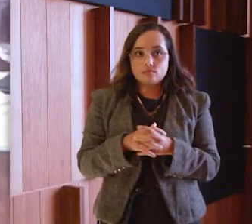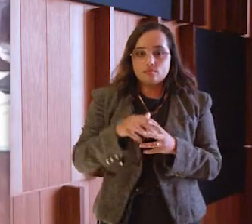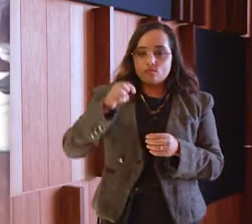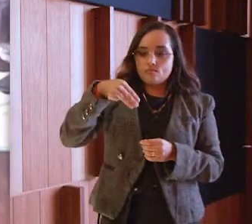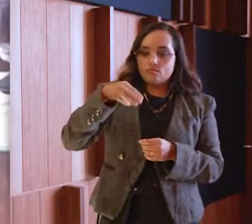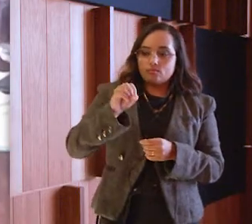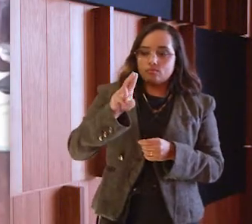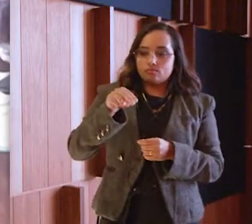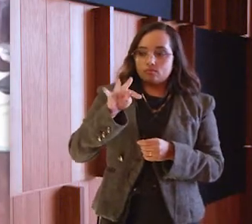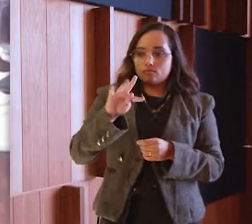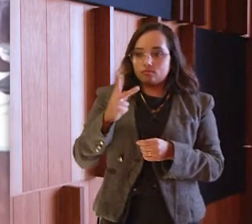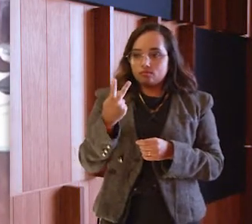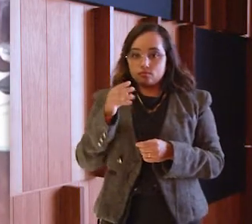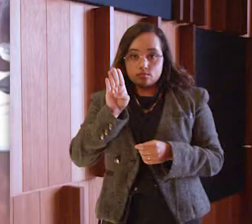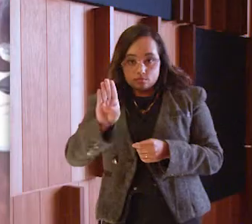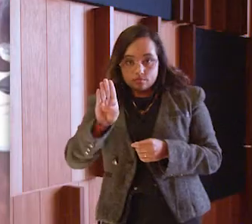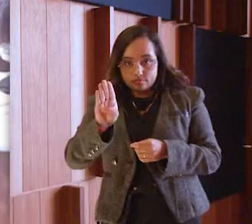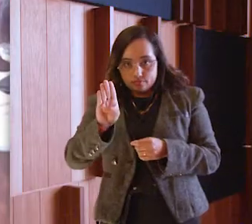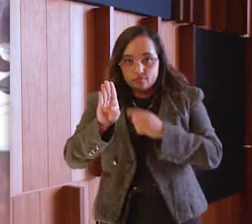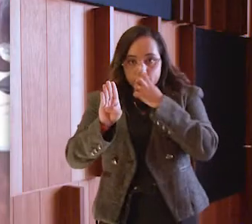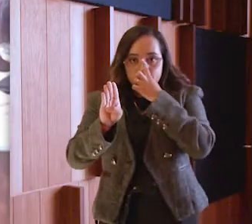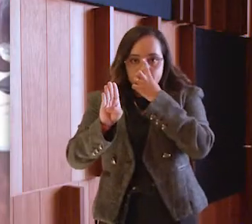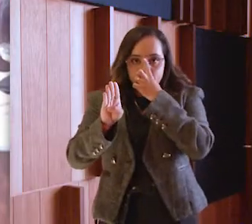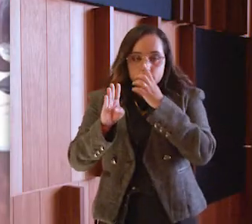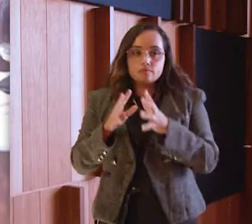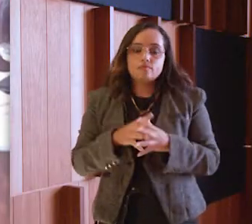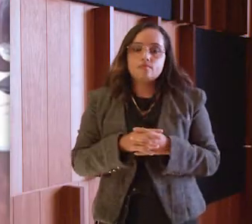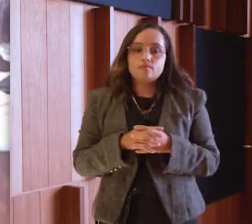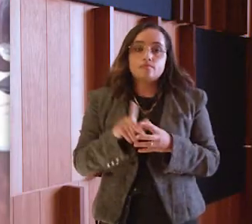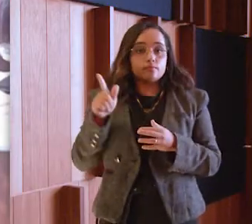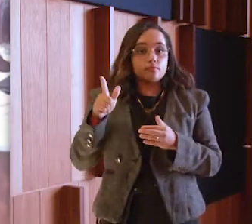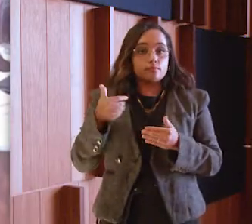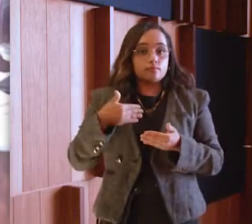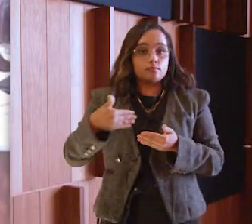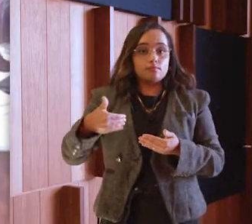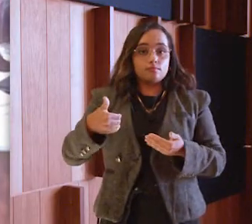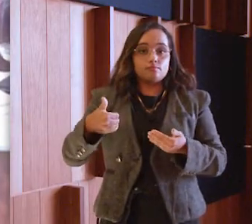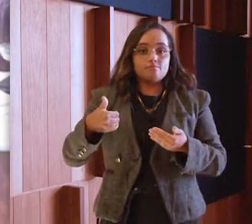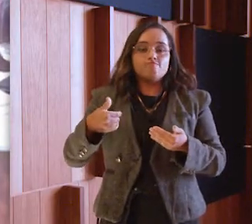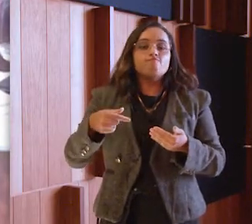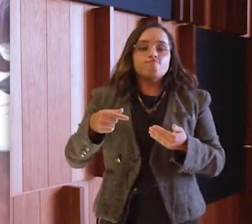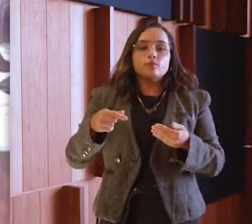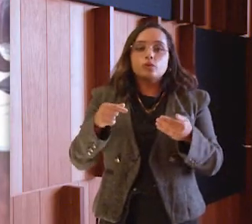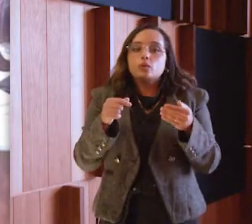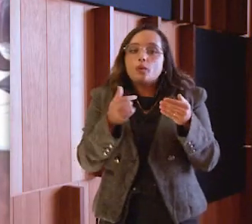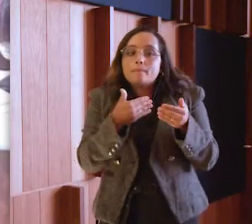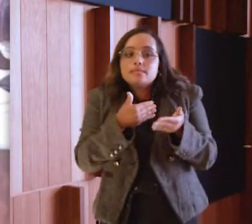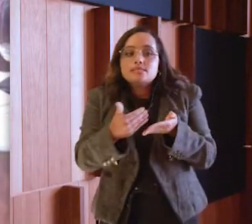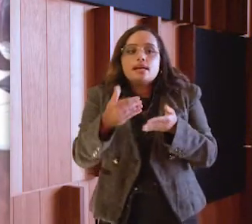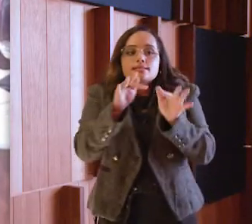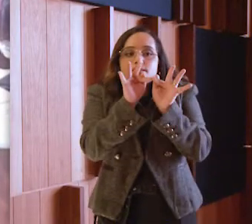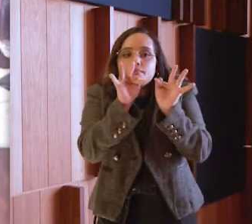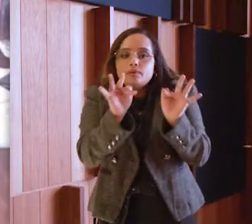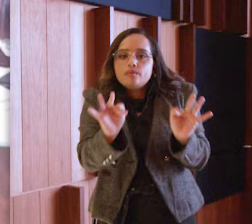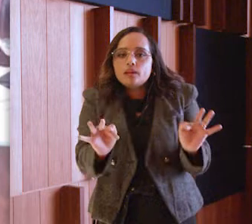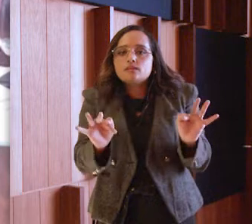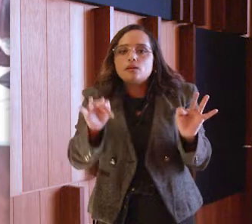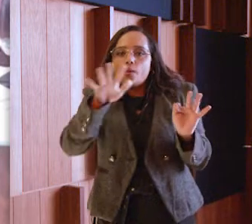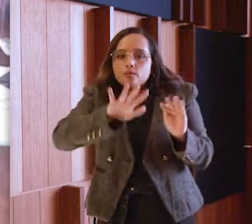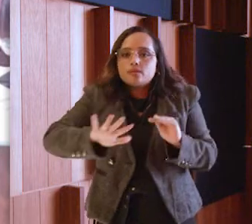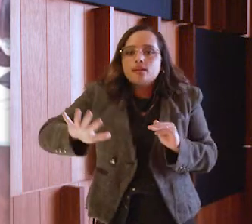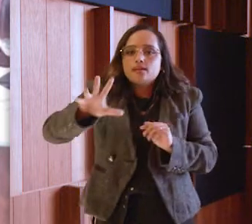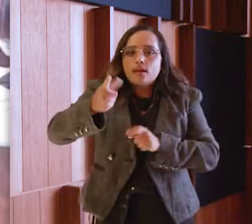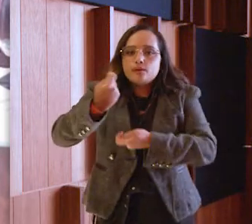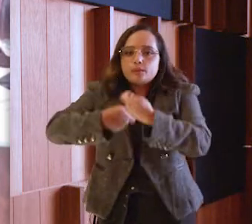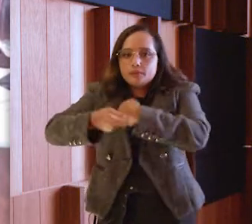help taxpayers simplify some of the routine activities around marketing in several areas. Again, something that